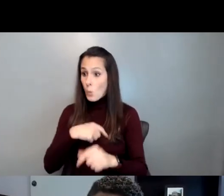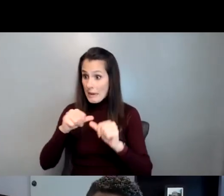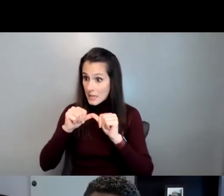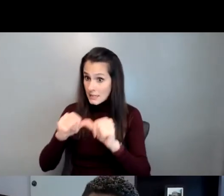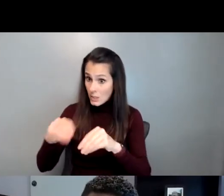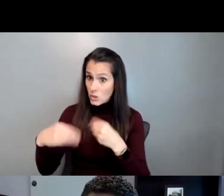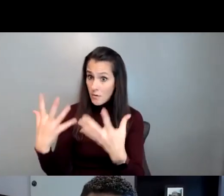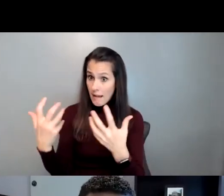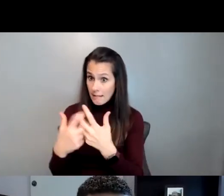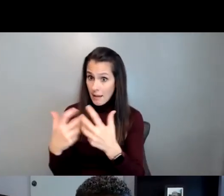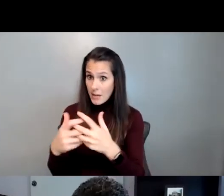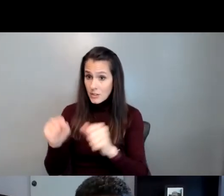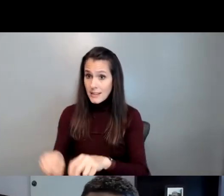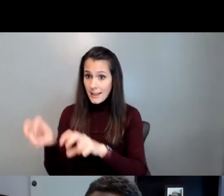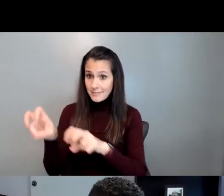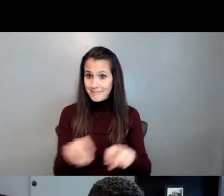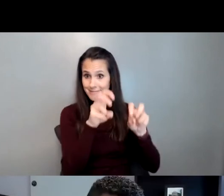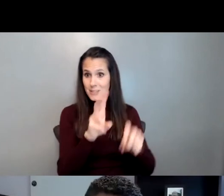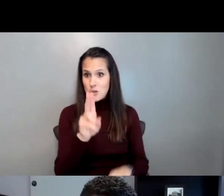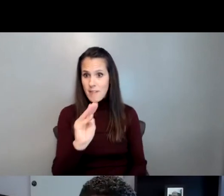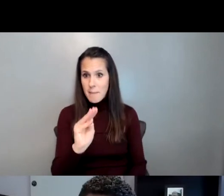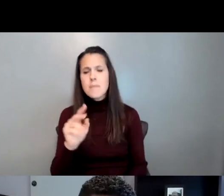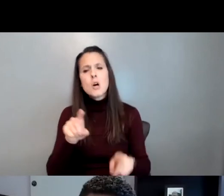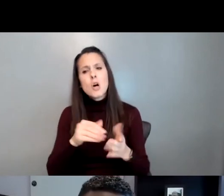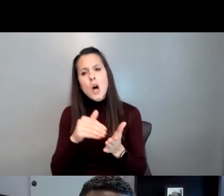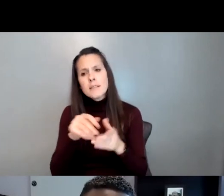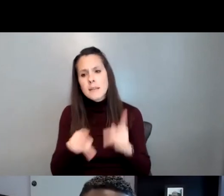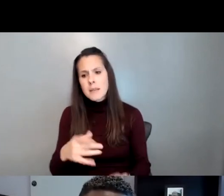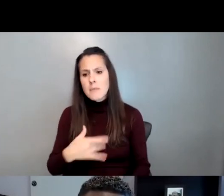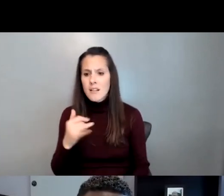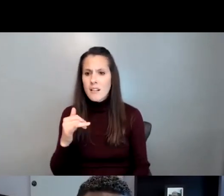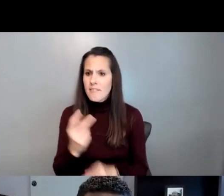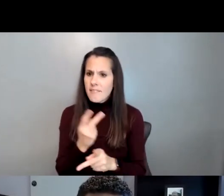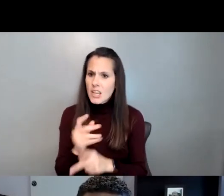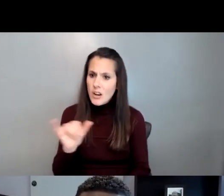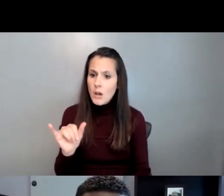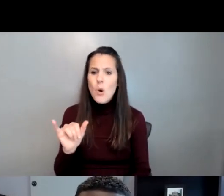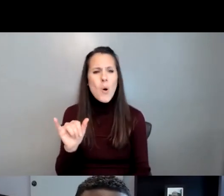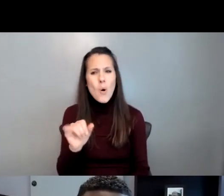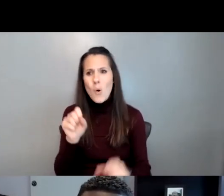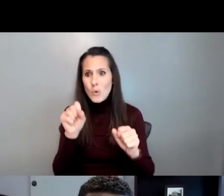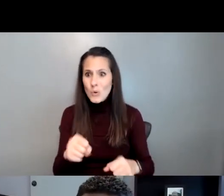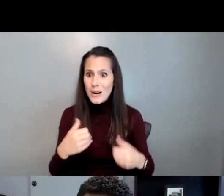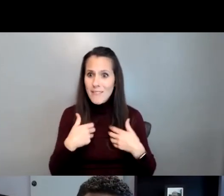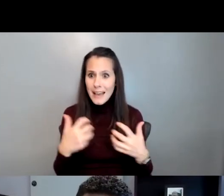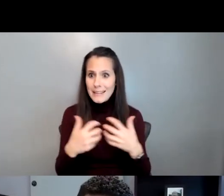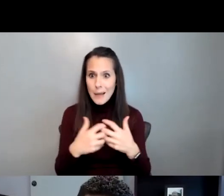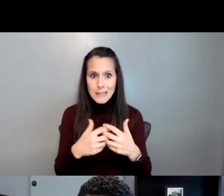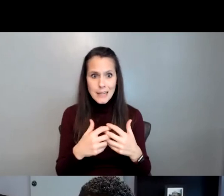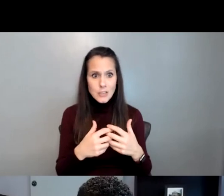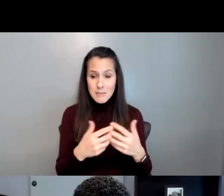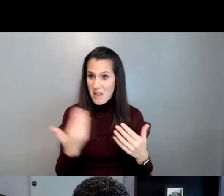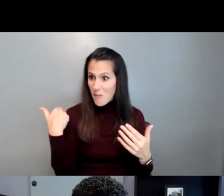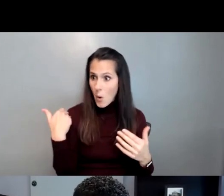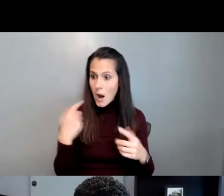those appropriate accommodations. And oftentimes people figure out and realize that there are accommodations that they could have then had that they didn't have all the way up to that point.